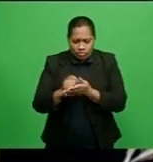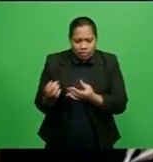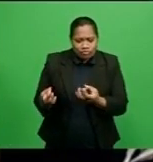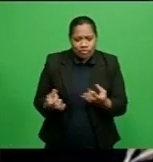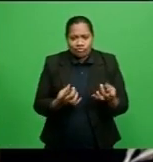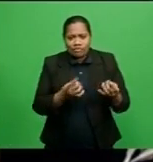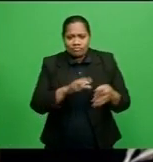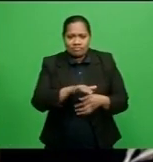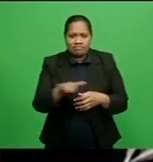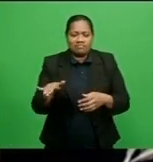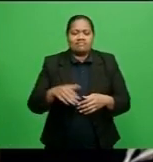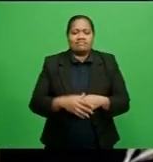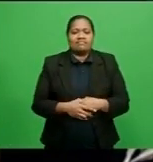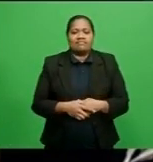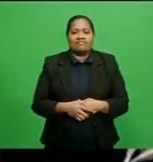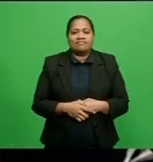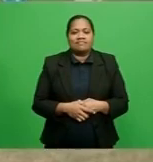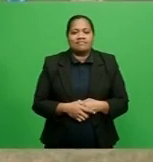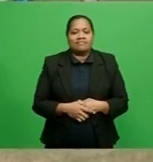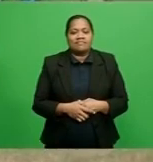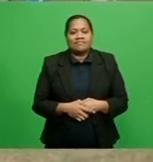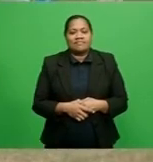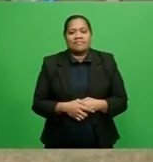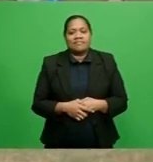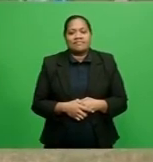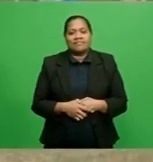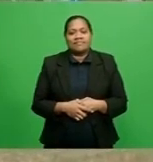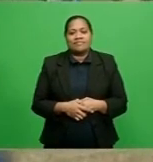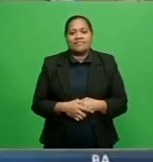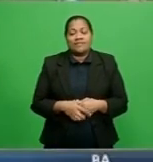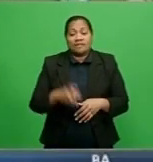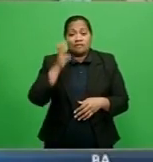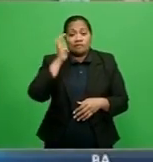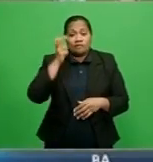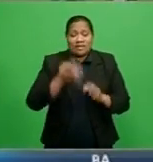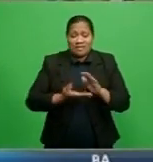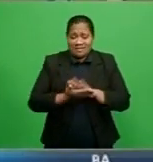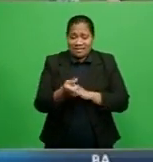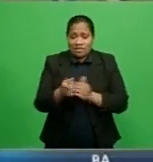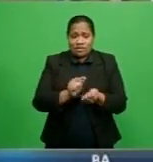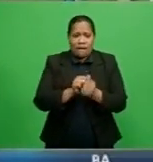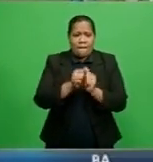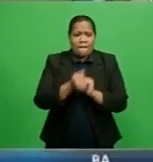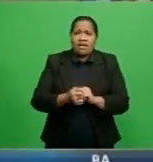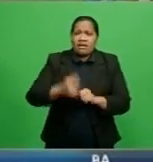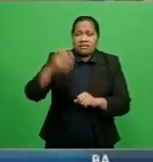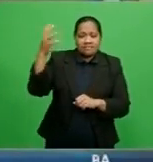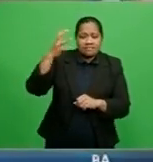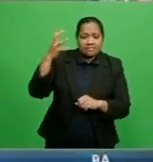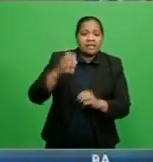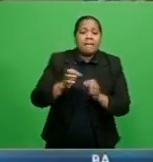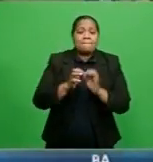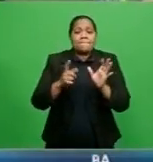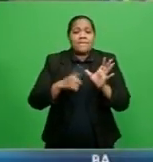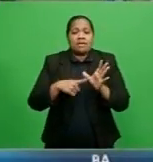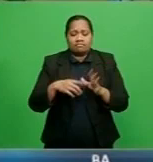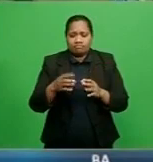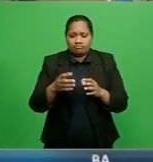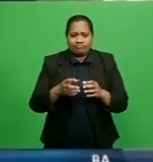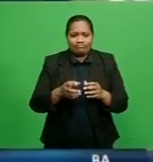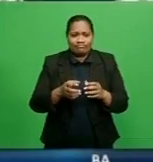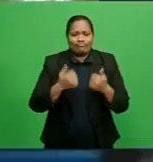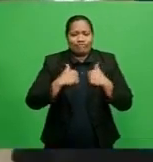Park. Felipe Naikaso has more. Training under the scorching sun, the bar side prepping from 2 p.m. to 4